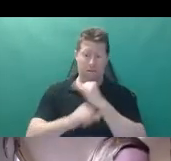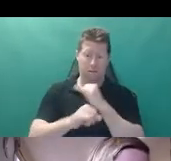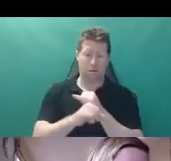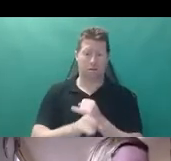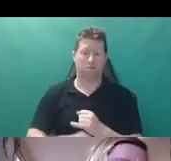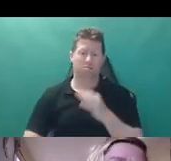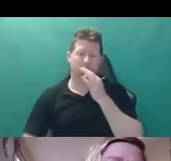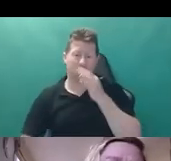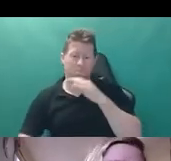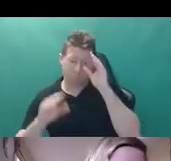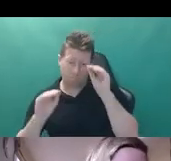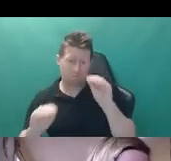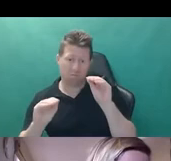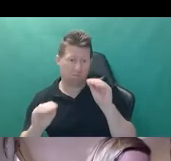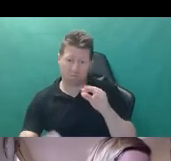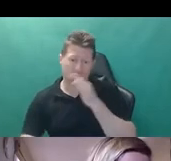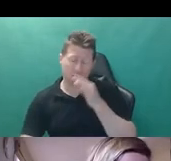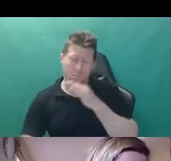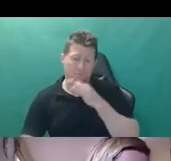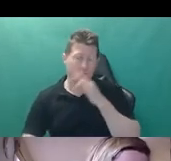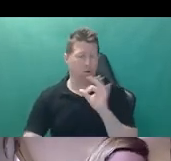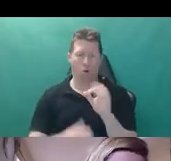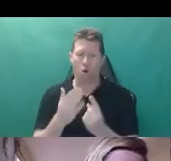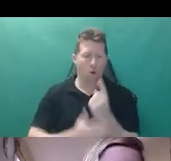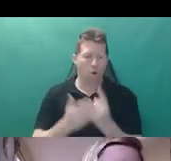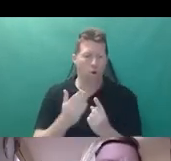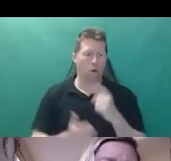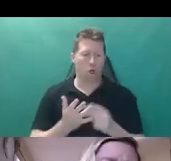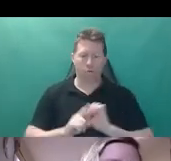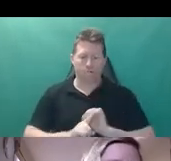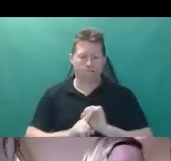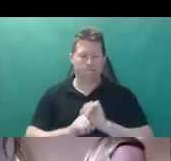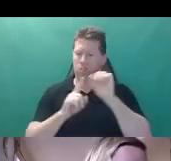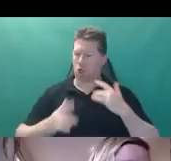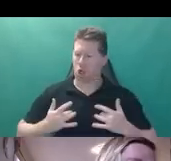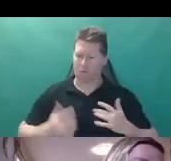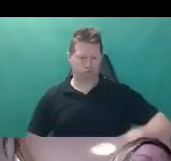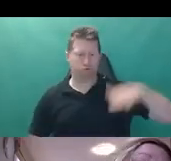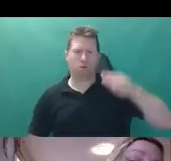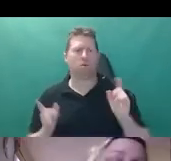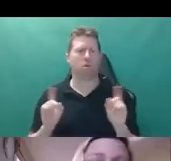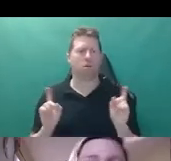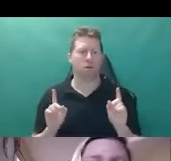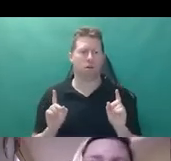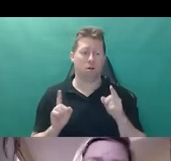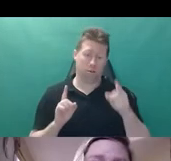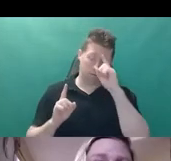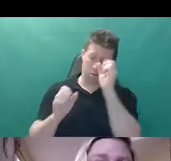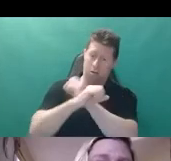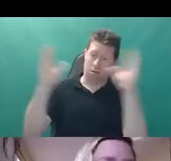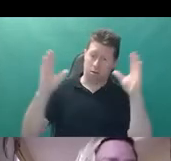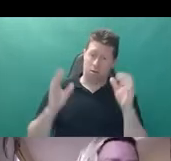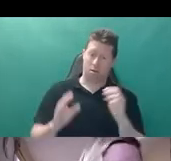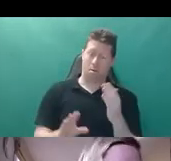or opportunities to develop their life skills. So as you can imagine if you were a person with a disability before